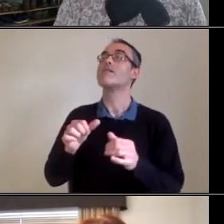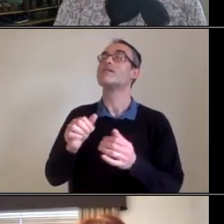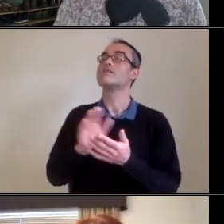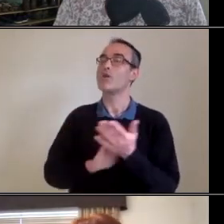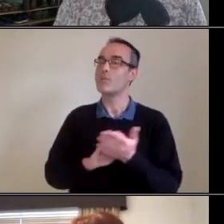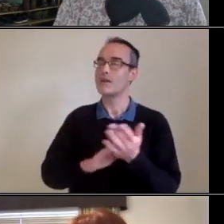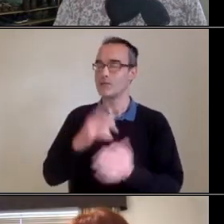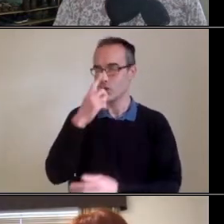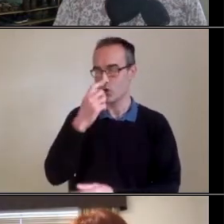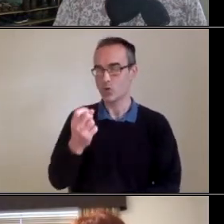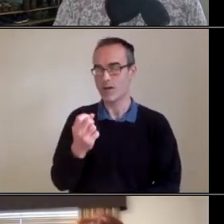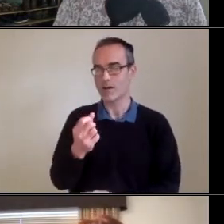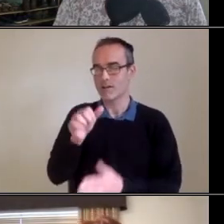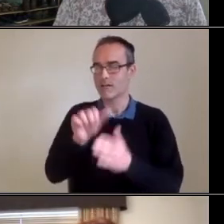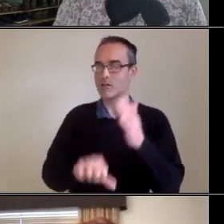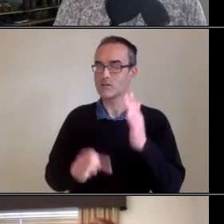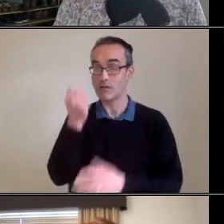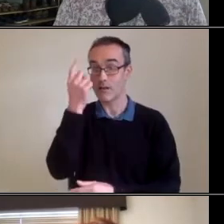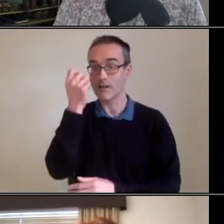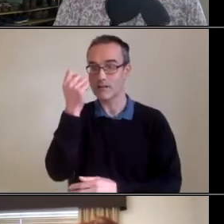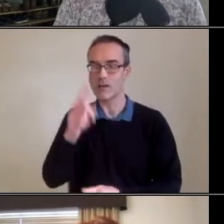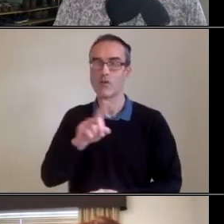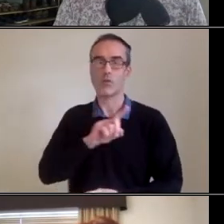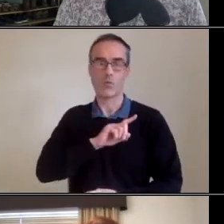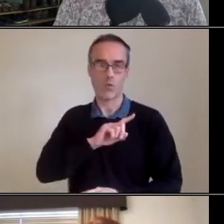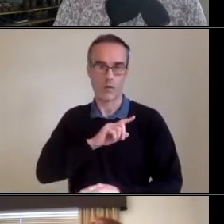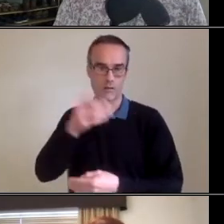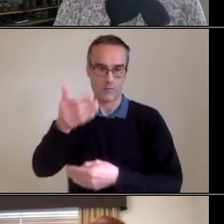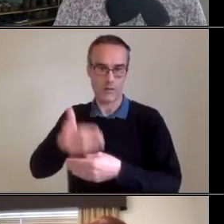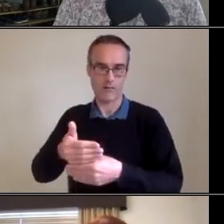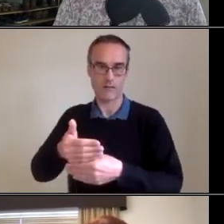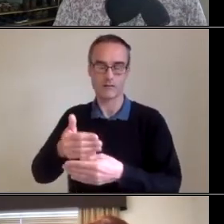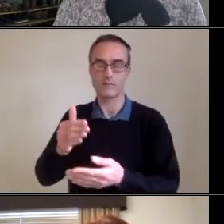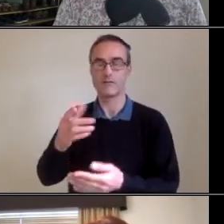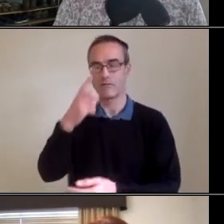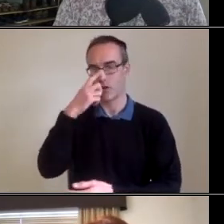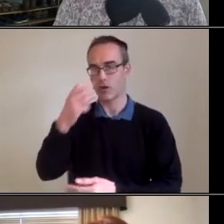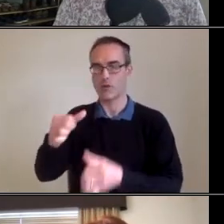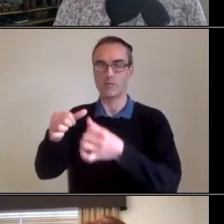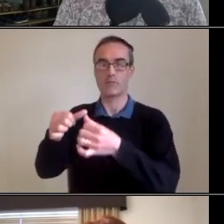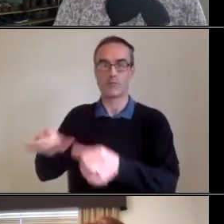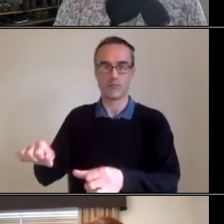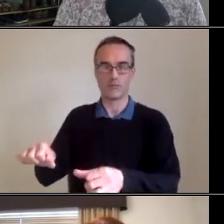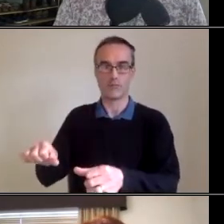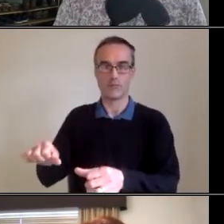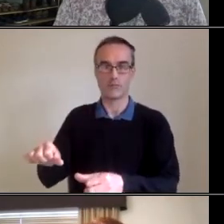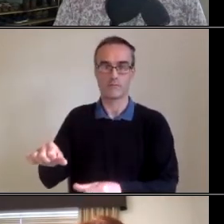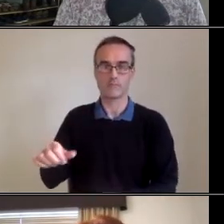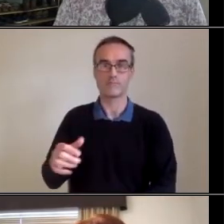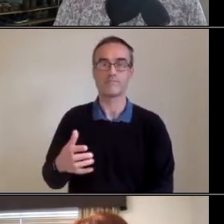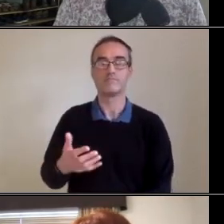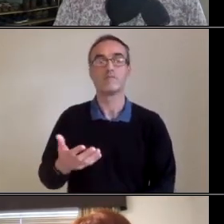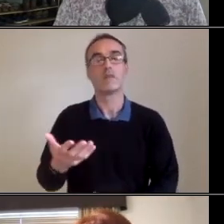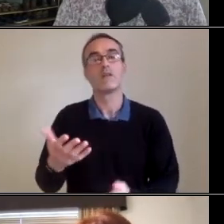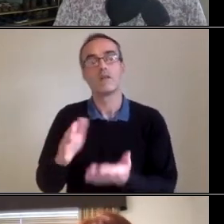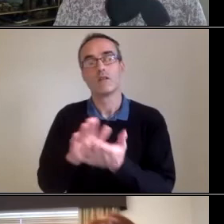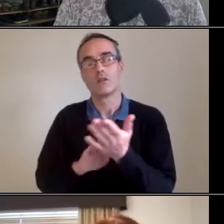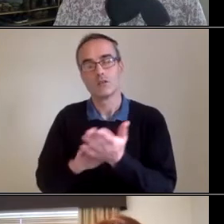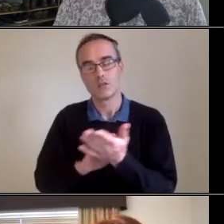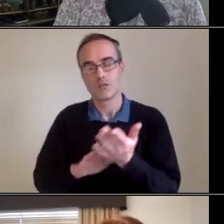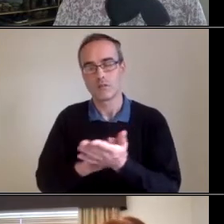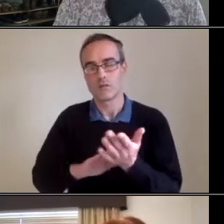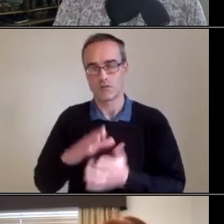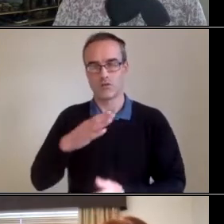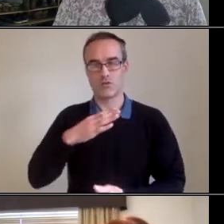move quickly, great, you are probably already there, nearly there. The bits that don't move at all are the bits that will actually break all your objectives from the top down.